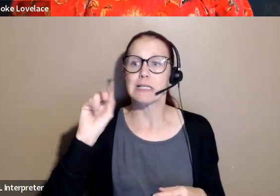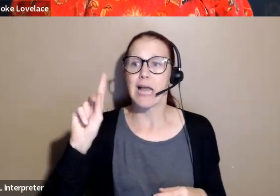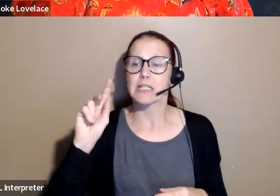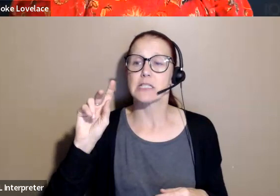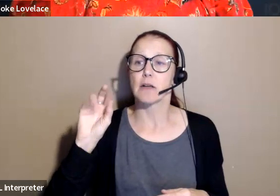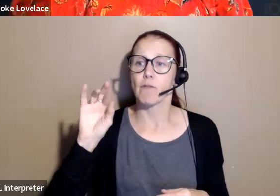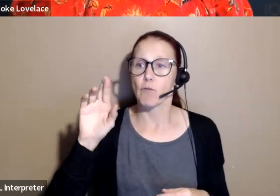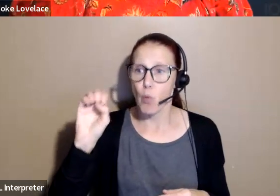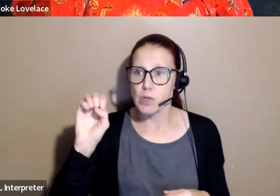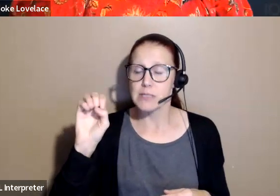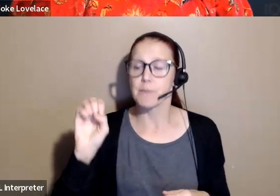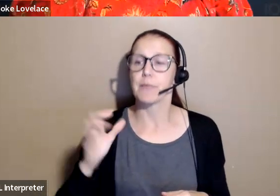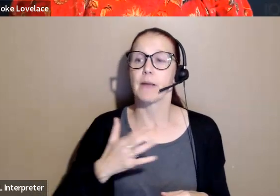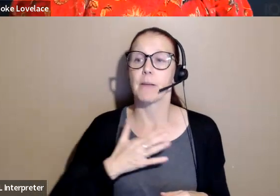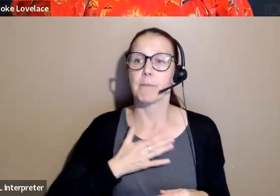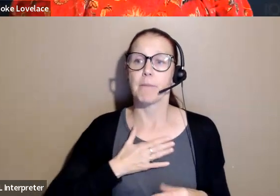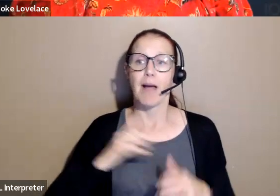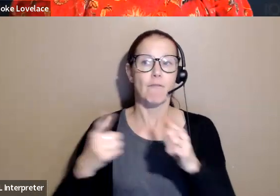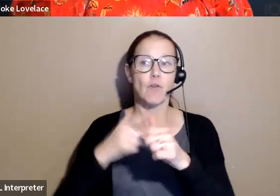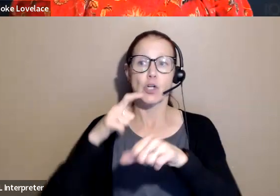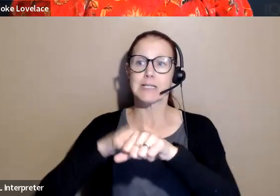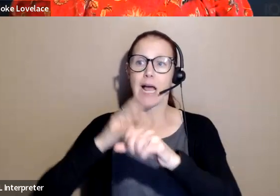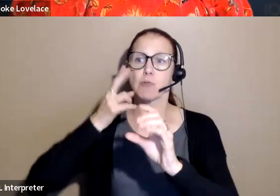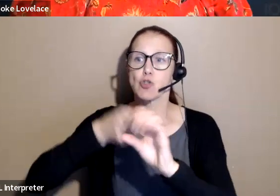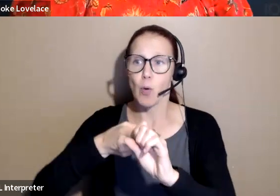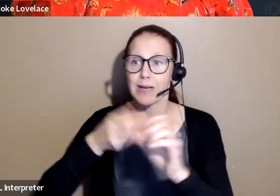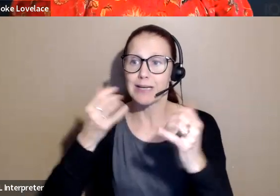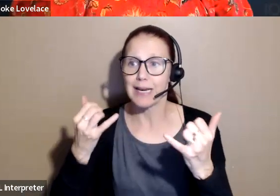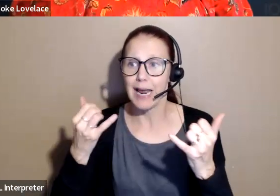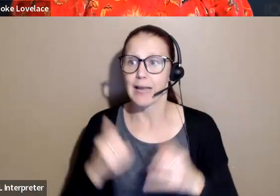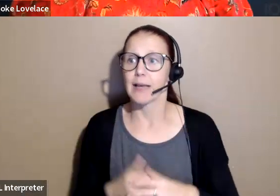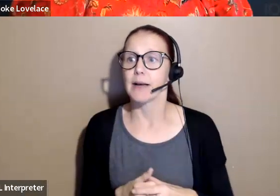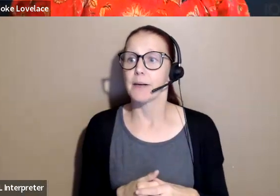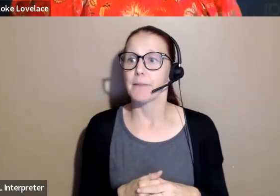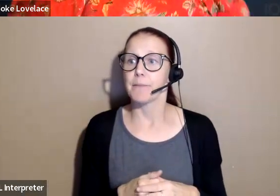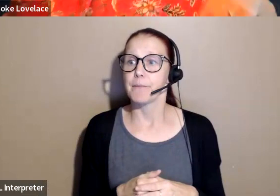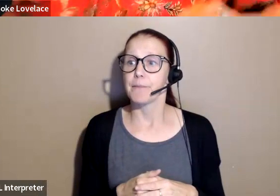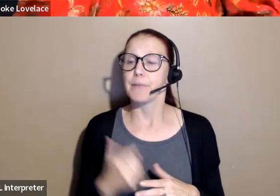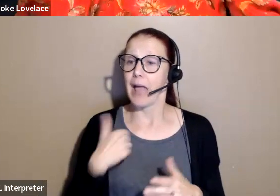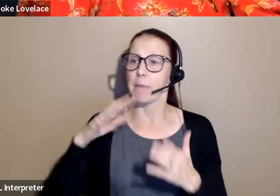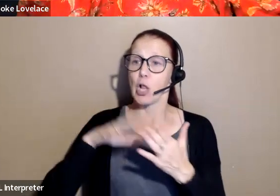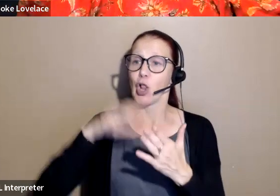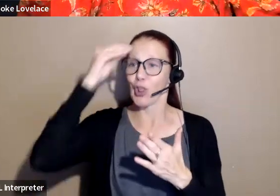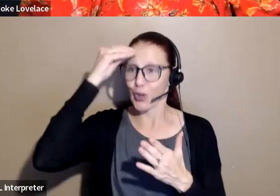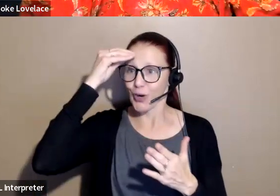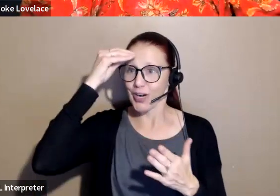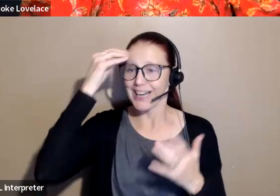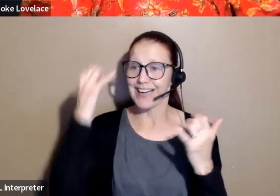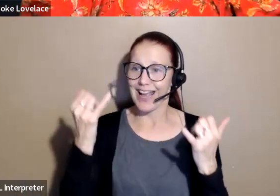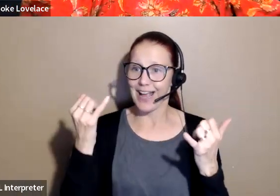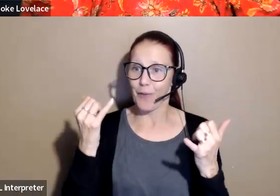And my first time joining here, I'm just learning, but